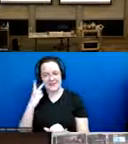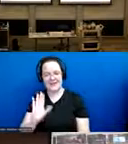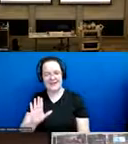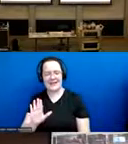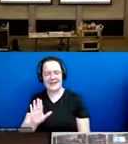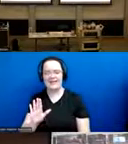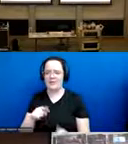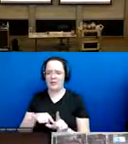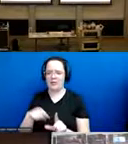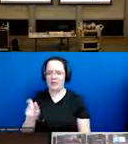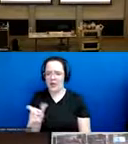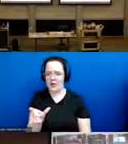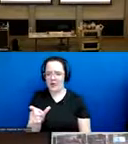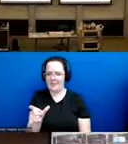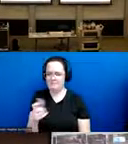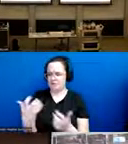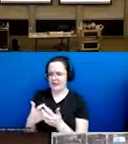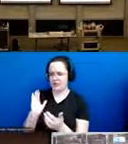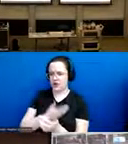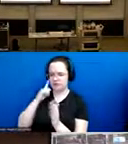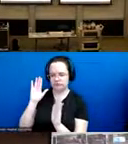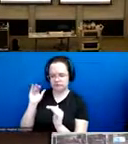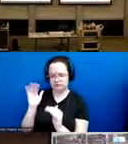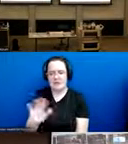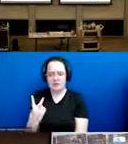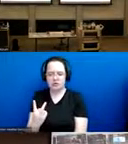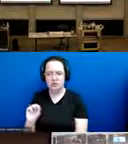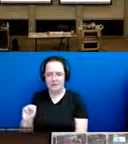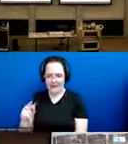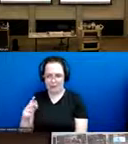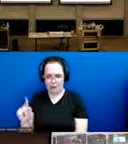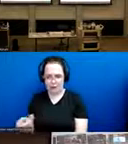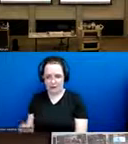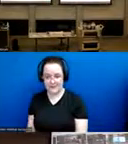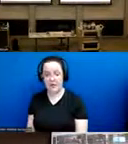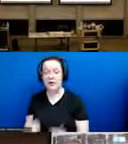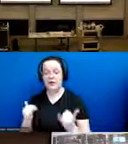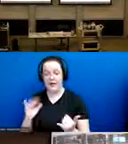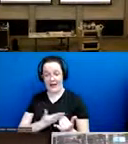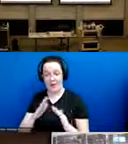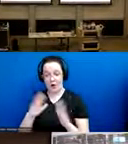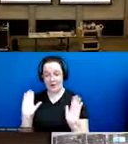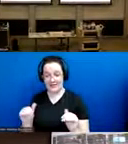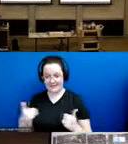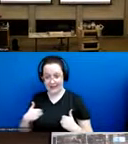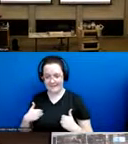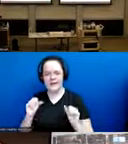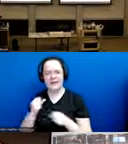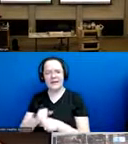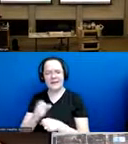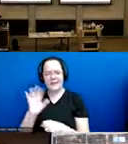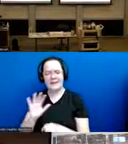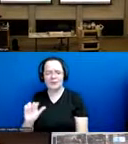were hoping, about 2 megahertz or so, right? And right now in the systems that we have, we can generate something like 10,000 pairs